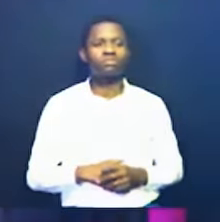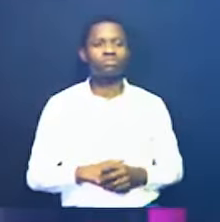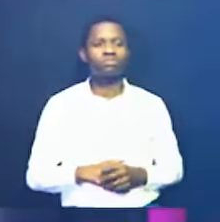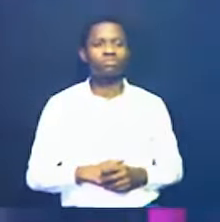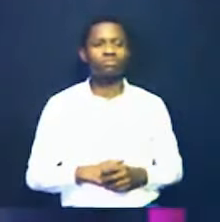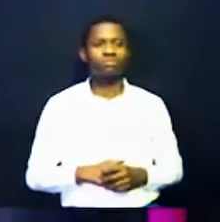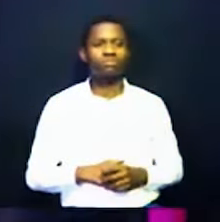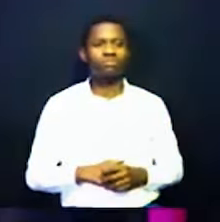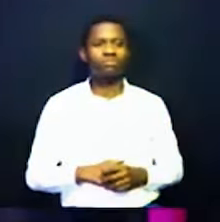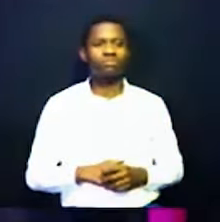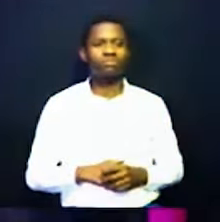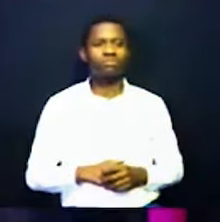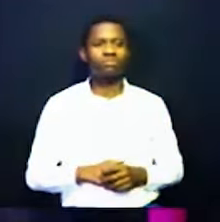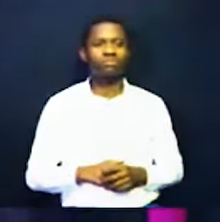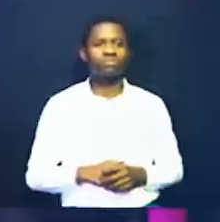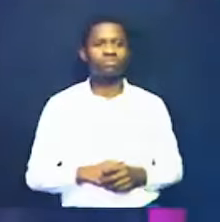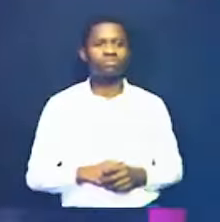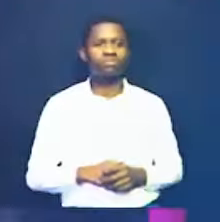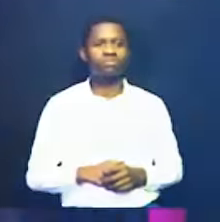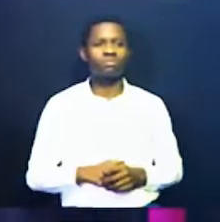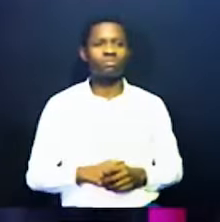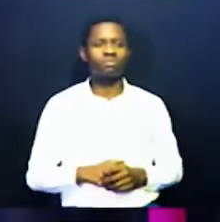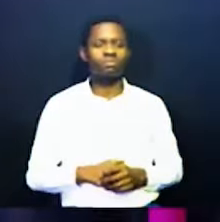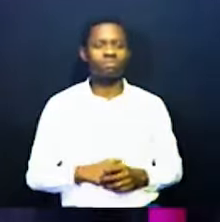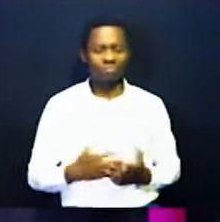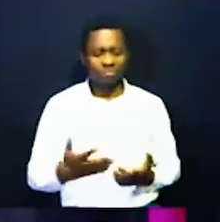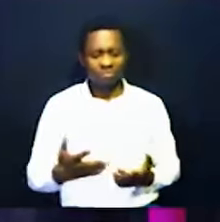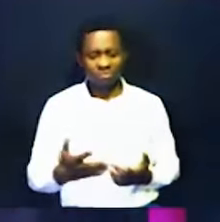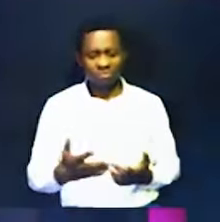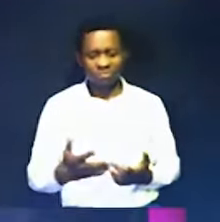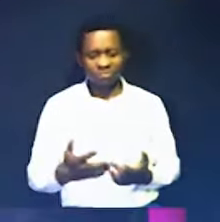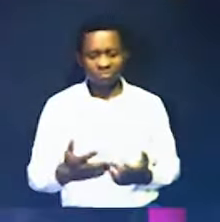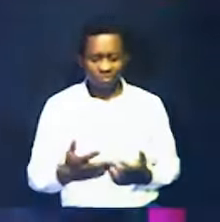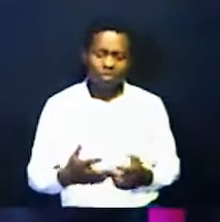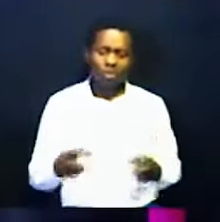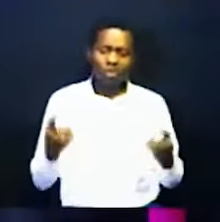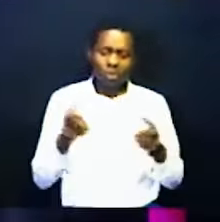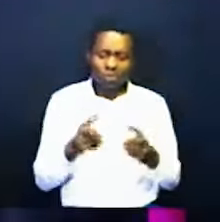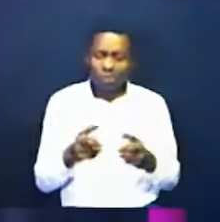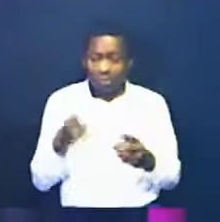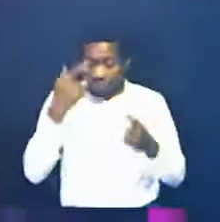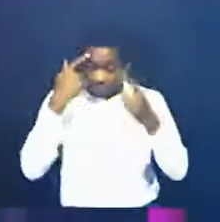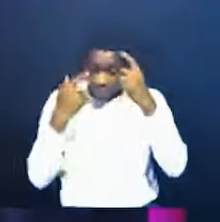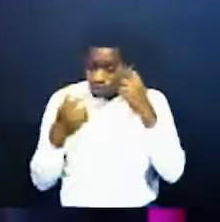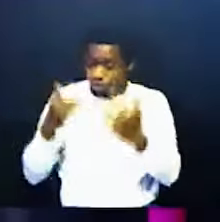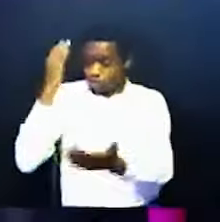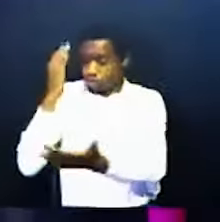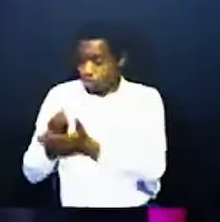is due for her to pay, she'll come cry and then we'll fix her some